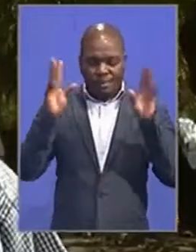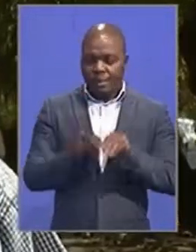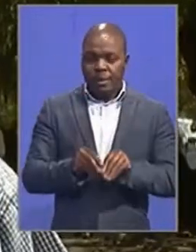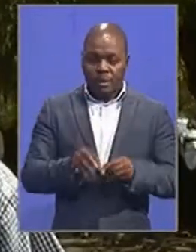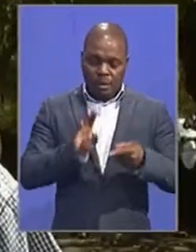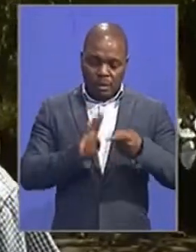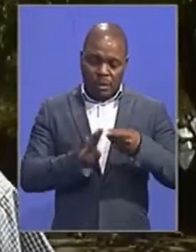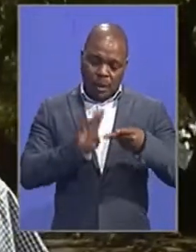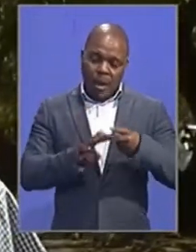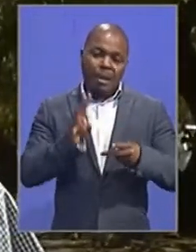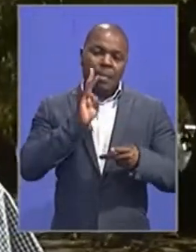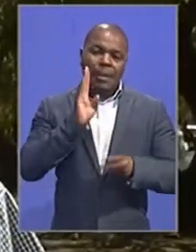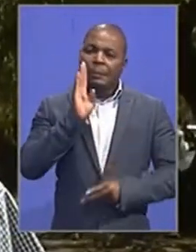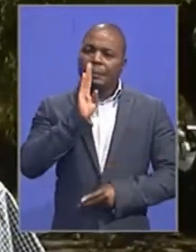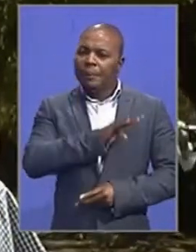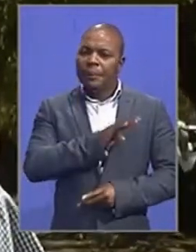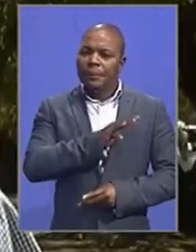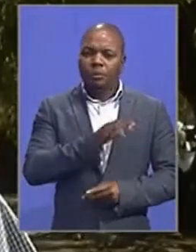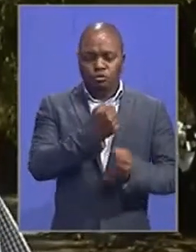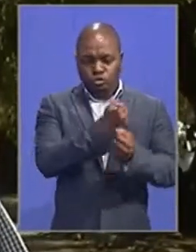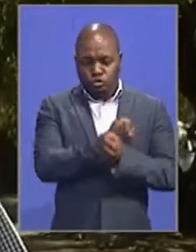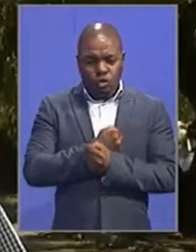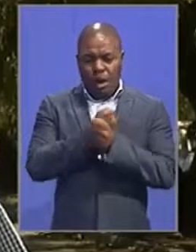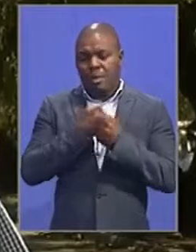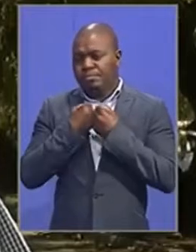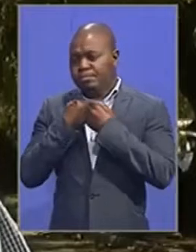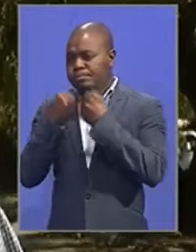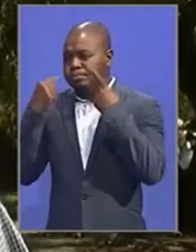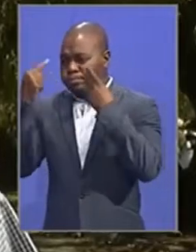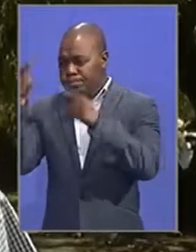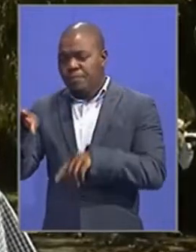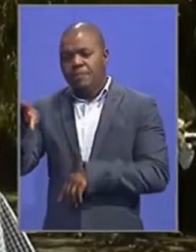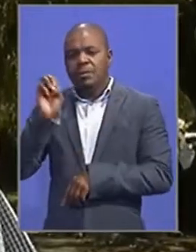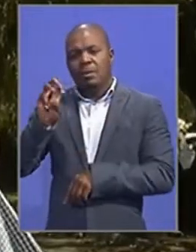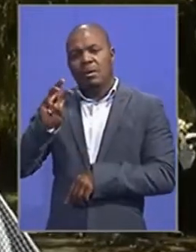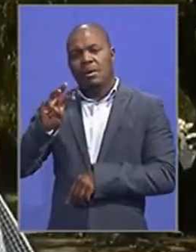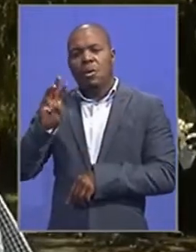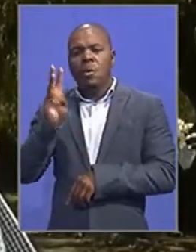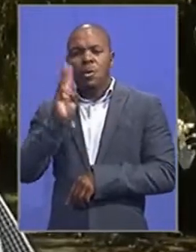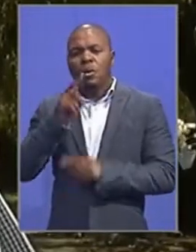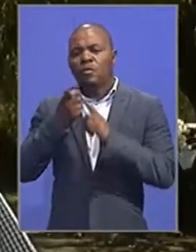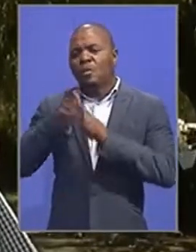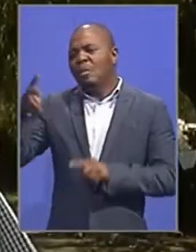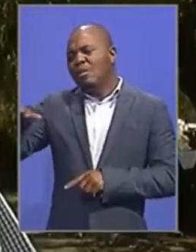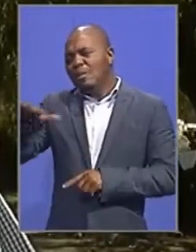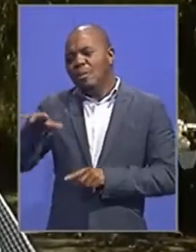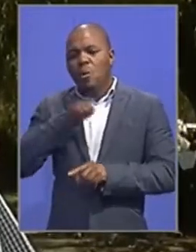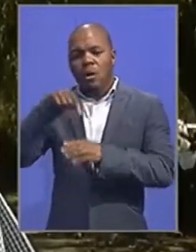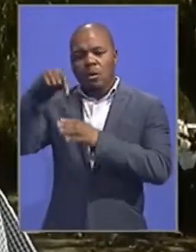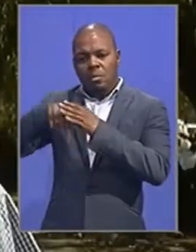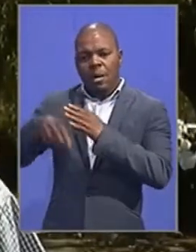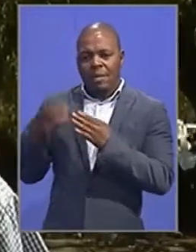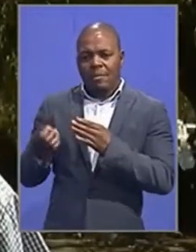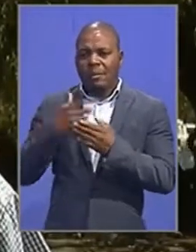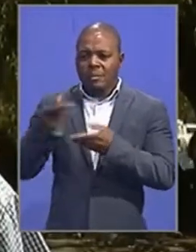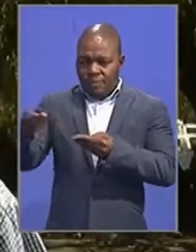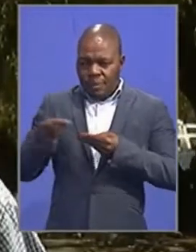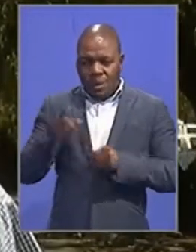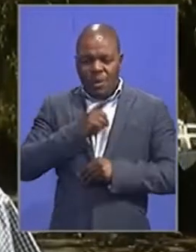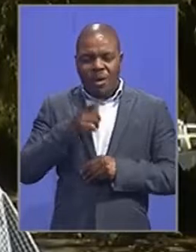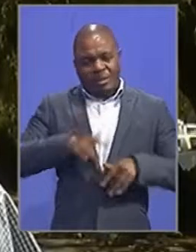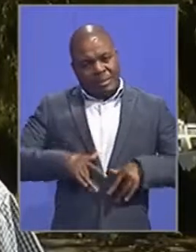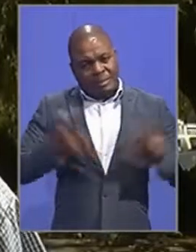moment. We have a truck running to go fetch water from other people. We've got boreholes. So we can survive over here. So